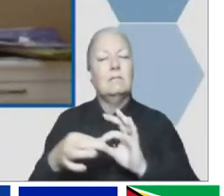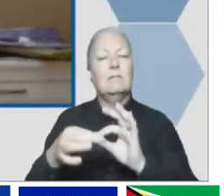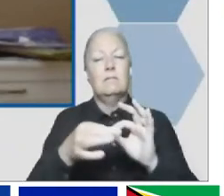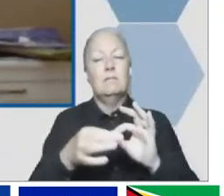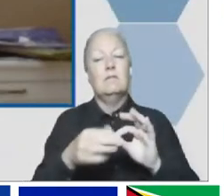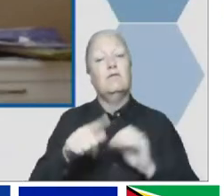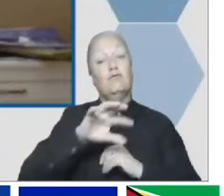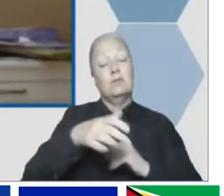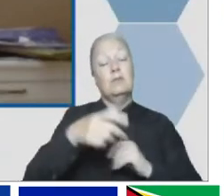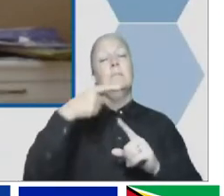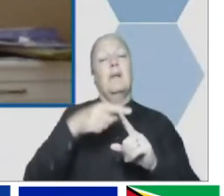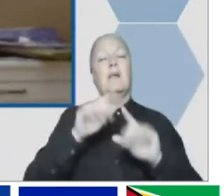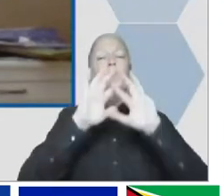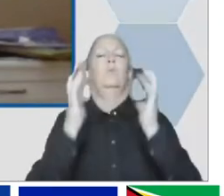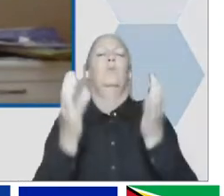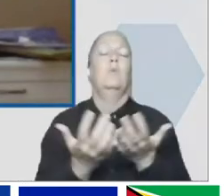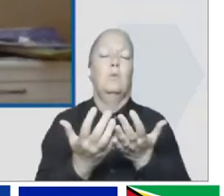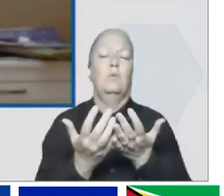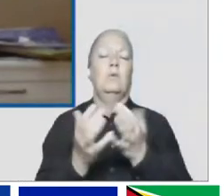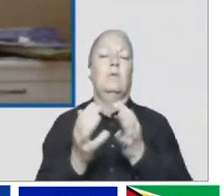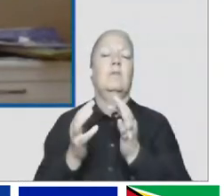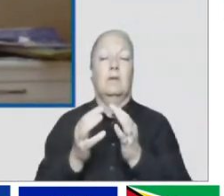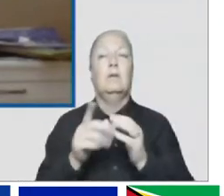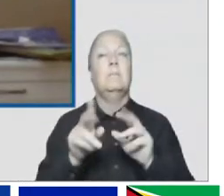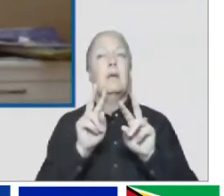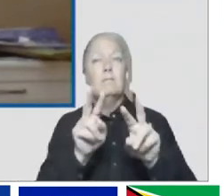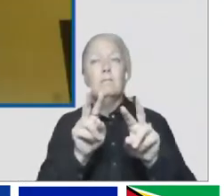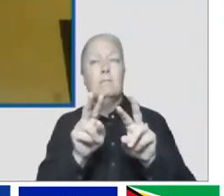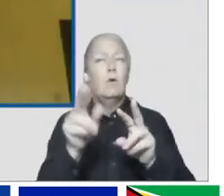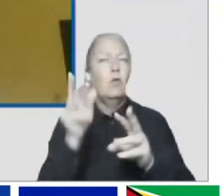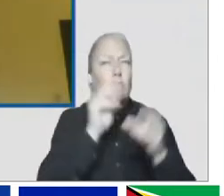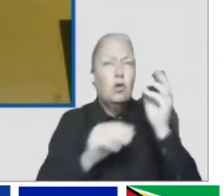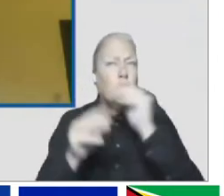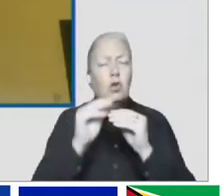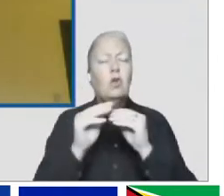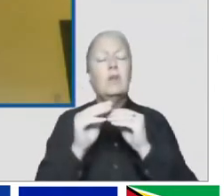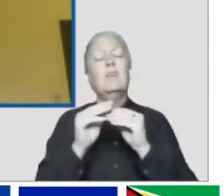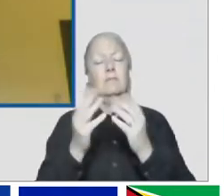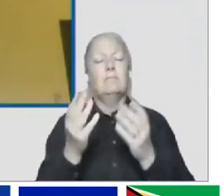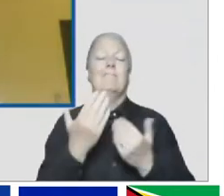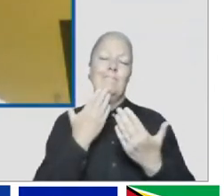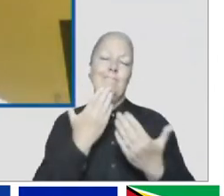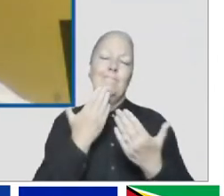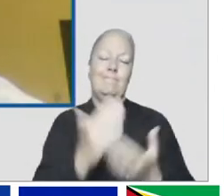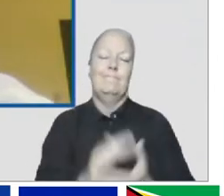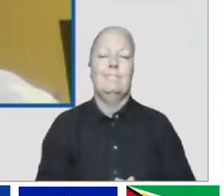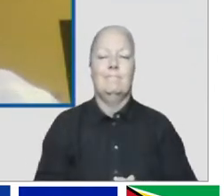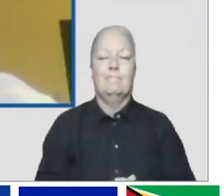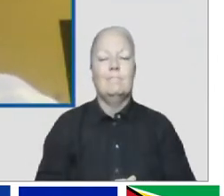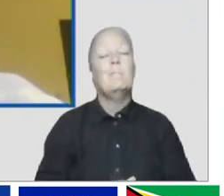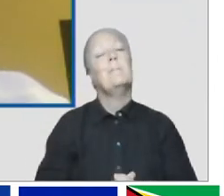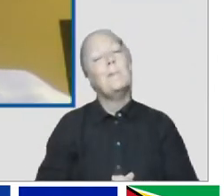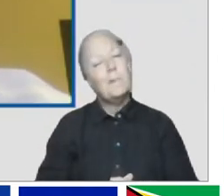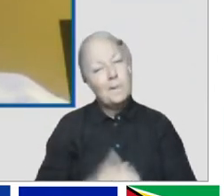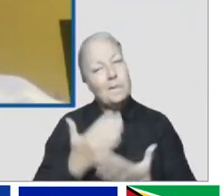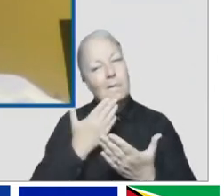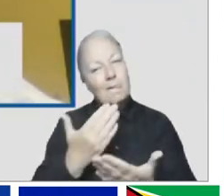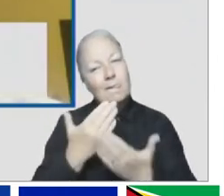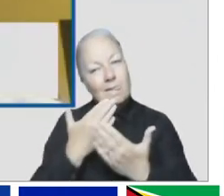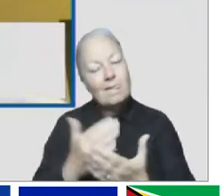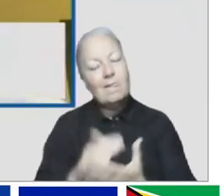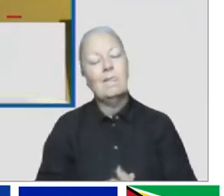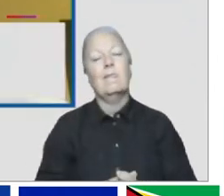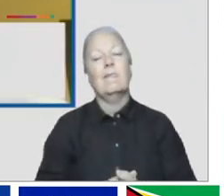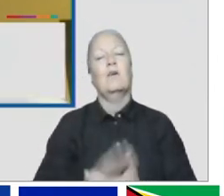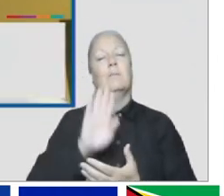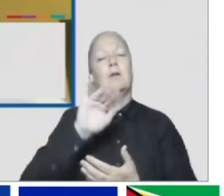learn, and be effective. Thank you very much, Alan. Thanks a lot. Thank you very much, Vijay. We have 12 seconds to the